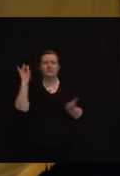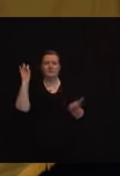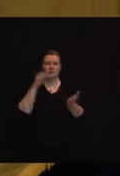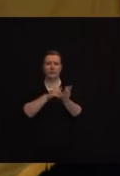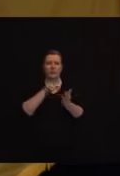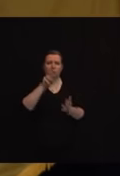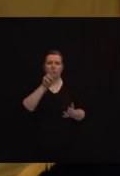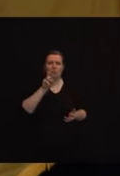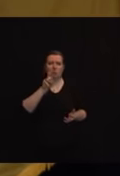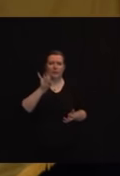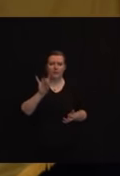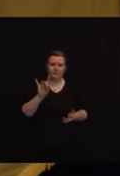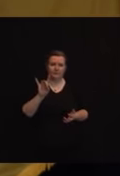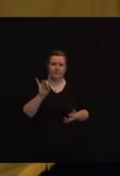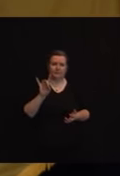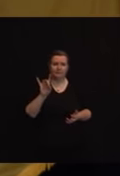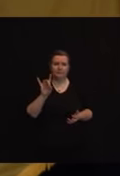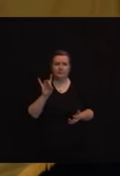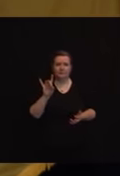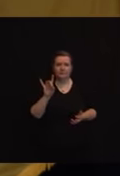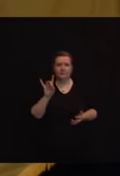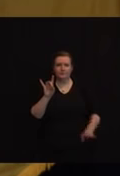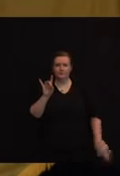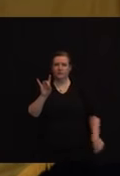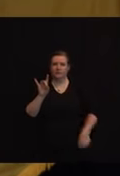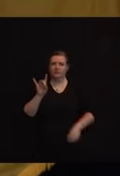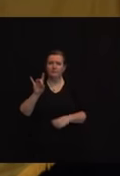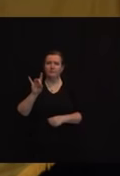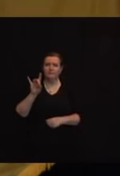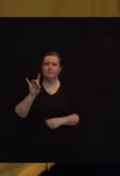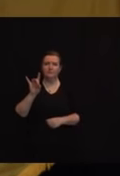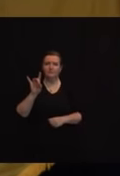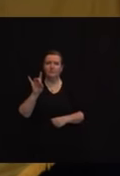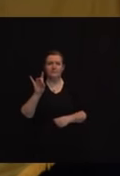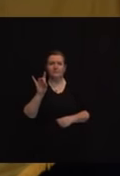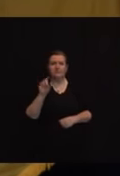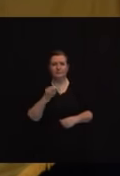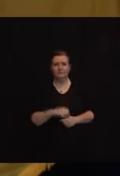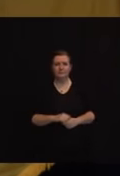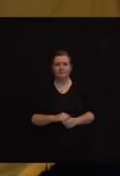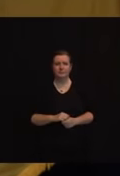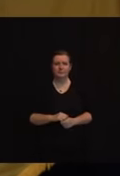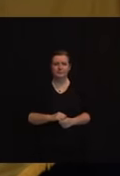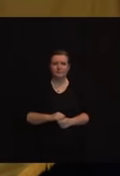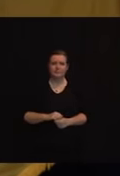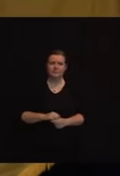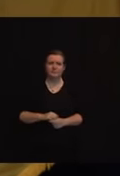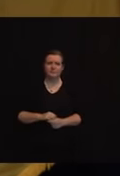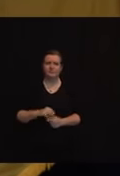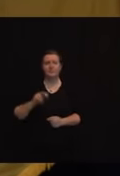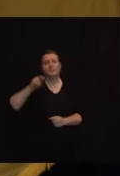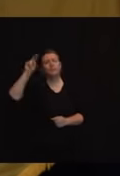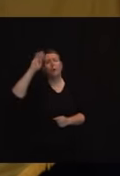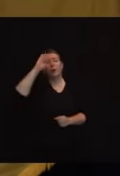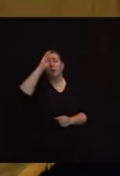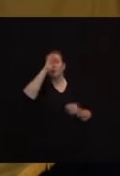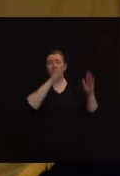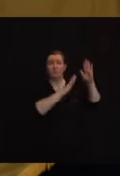When we look at the hospitalizations, it's important to note that the northern hospitals are reporting available